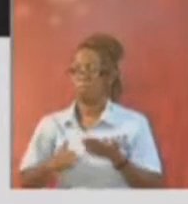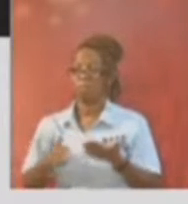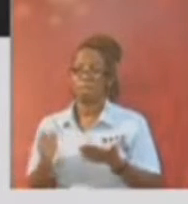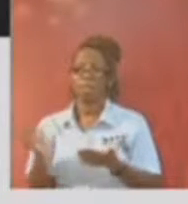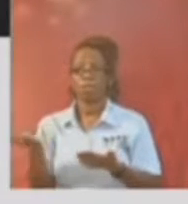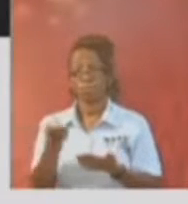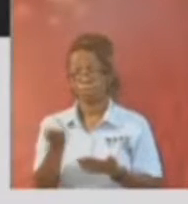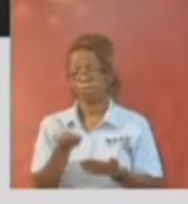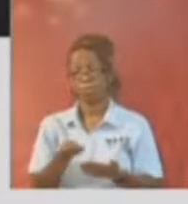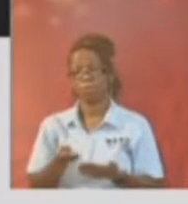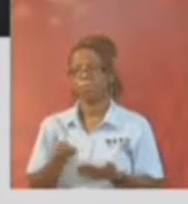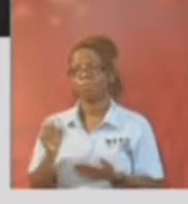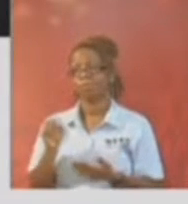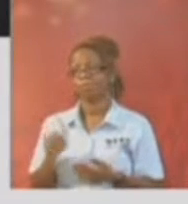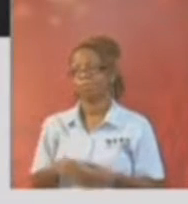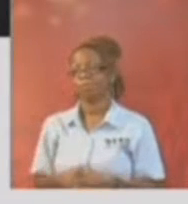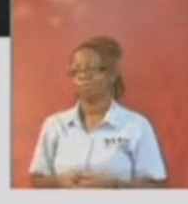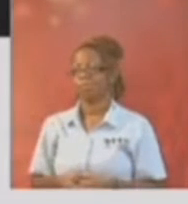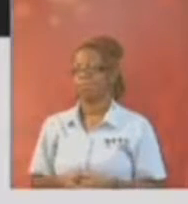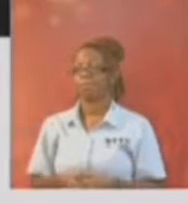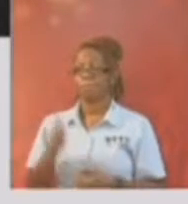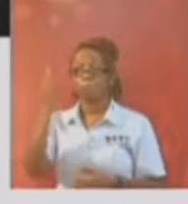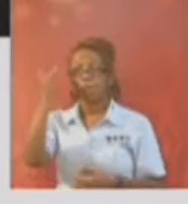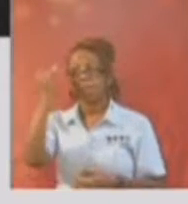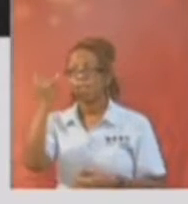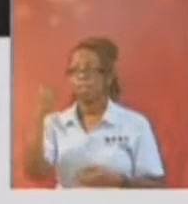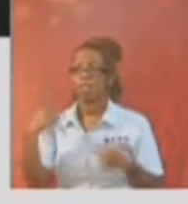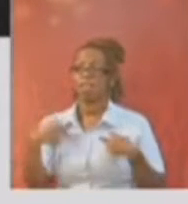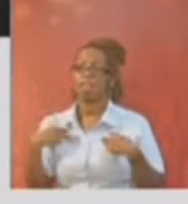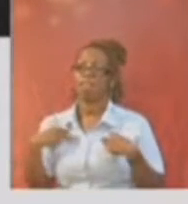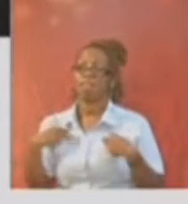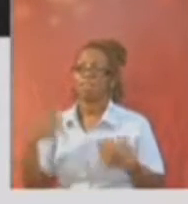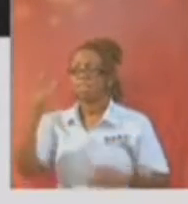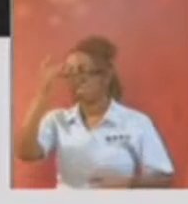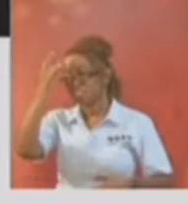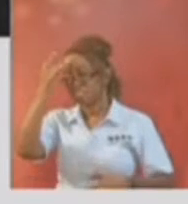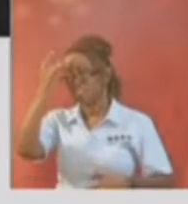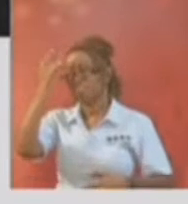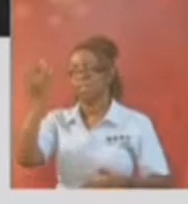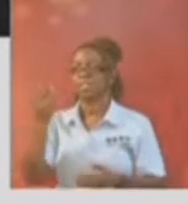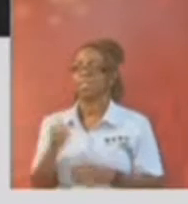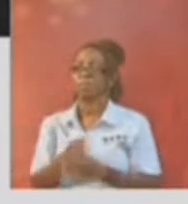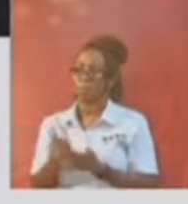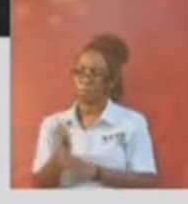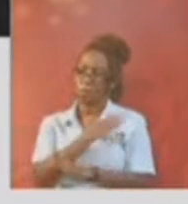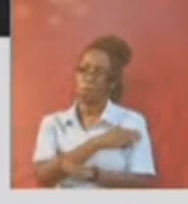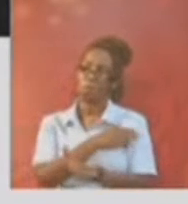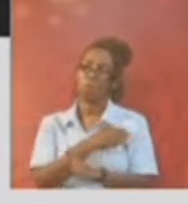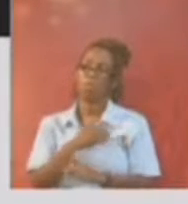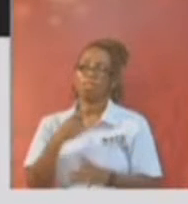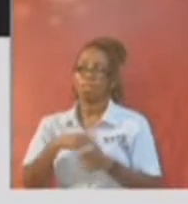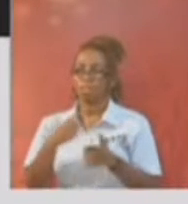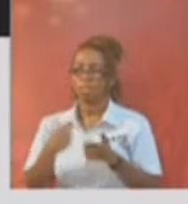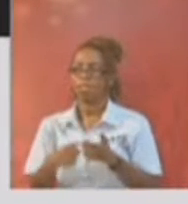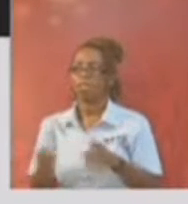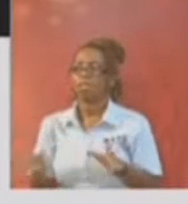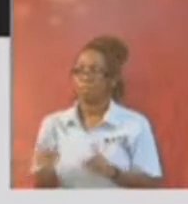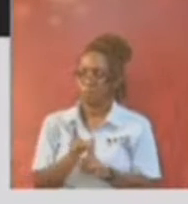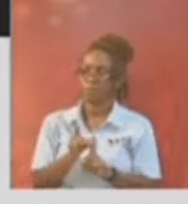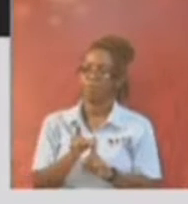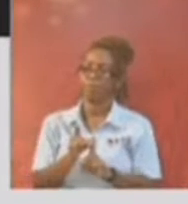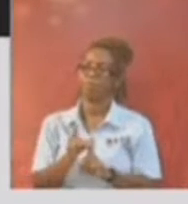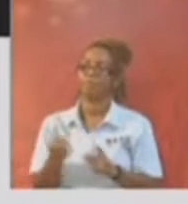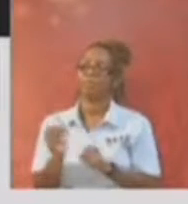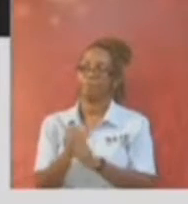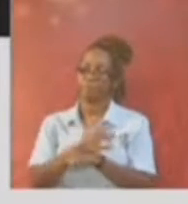have been persons who have had some sort of pre-existing chronic condition, whether it is neoplastic or